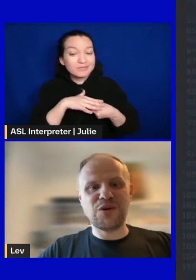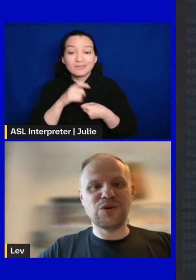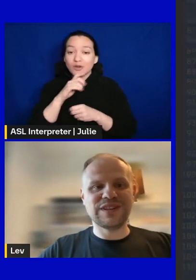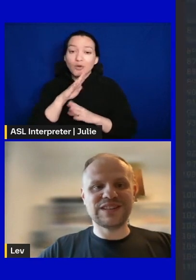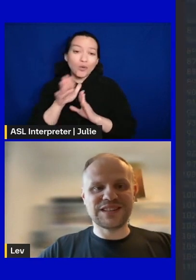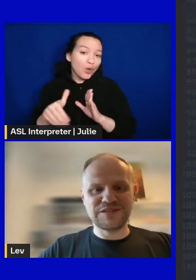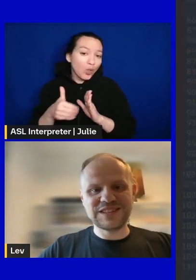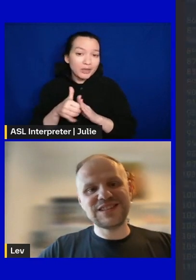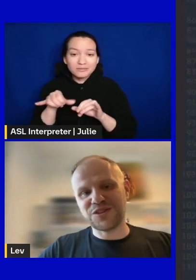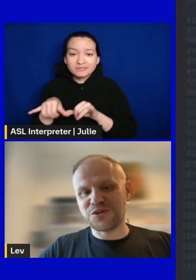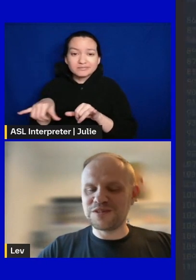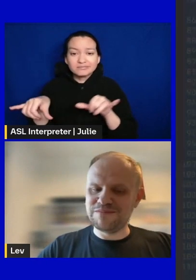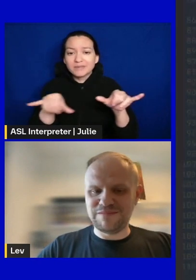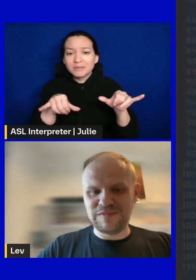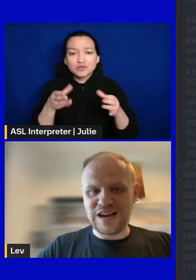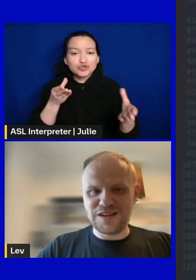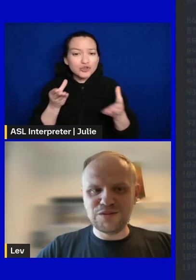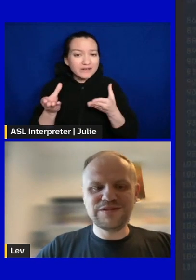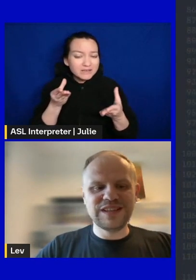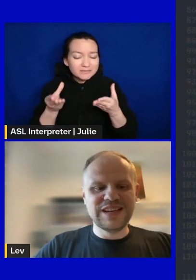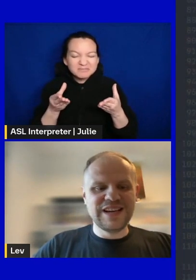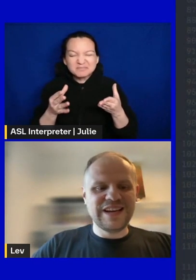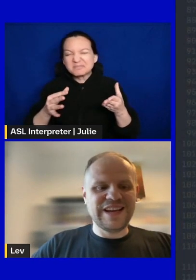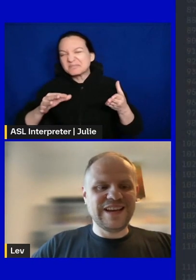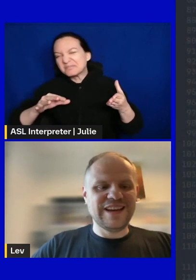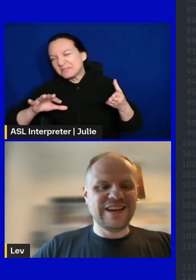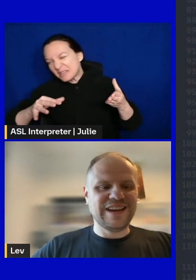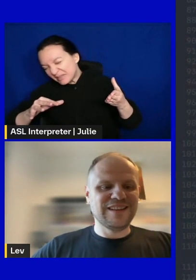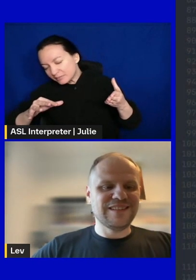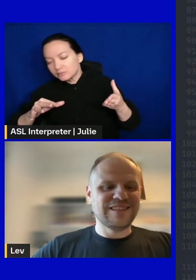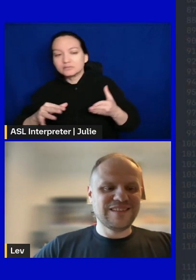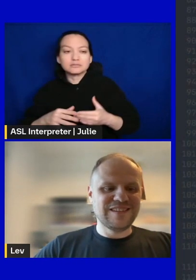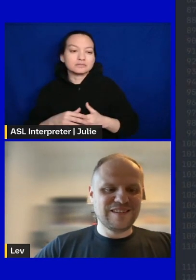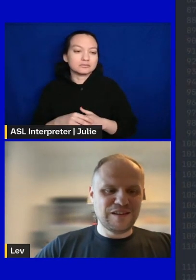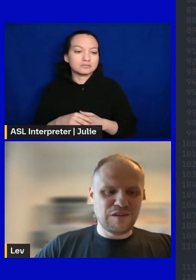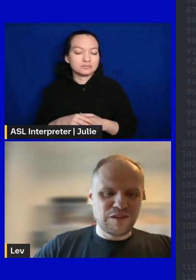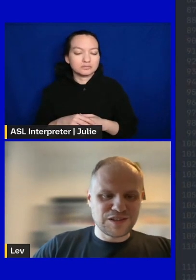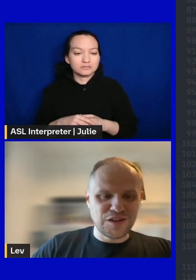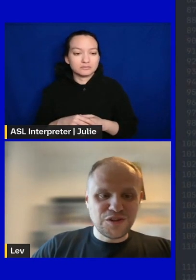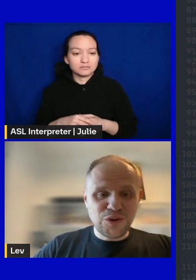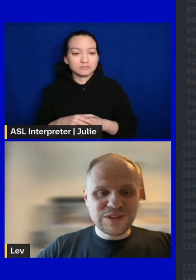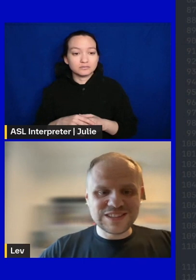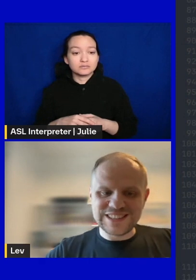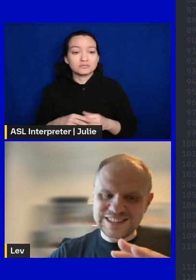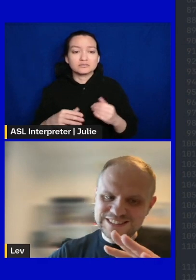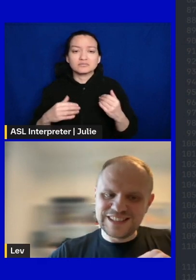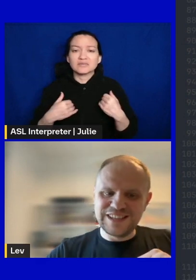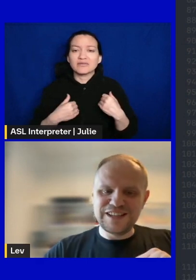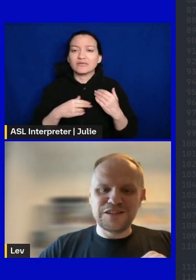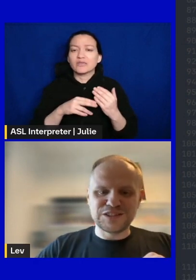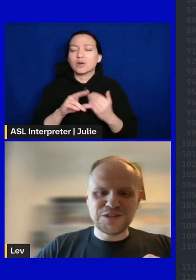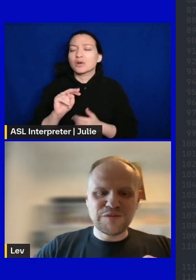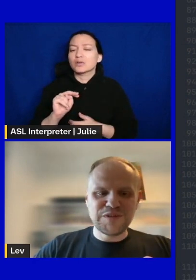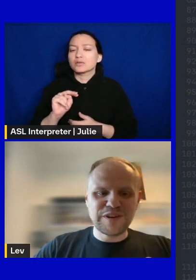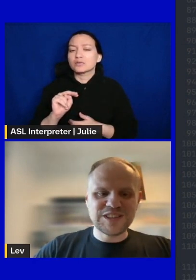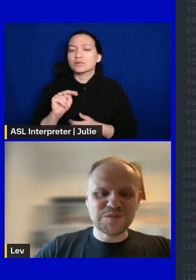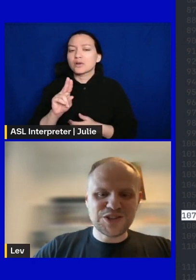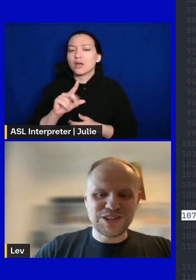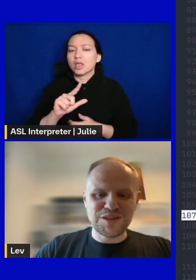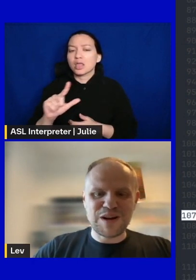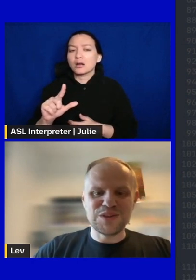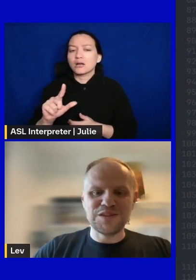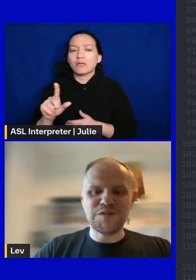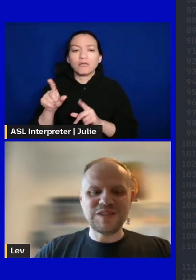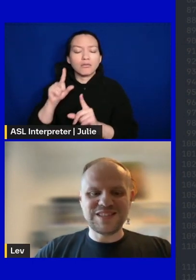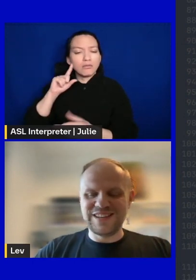have all the services, or kind of. And there's a note that says there's something very